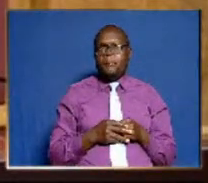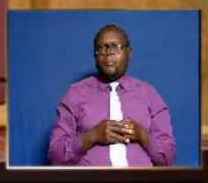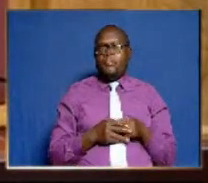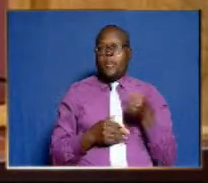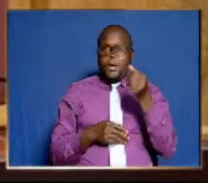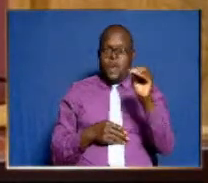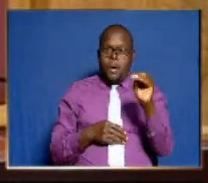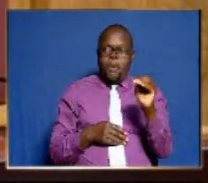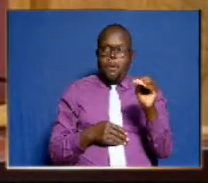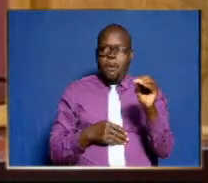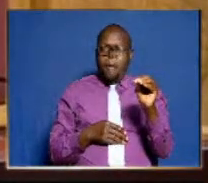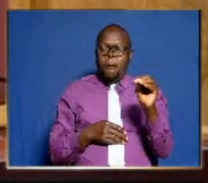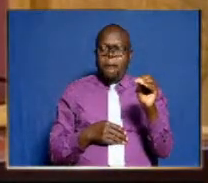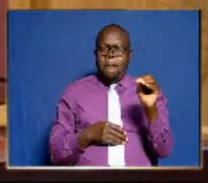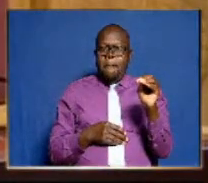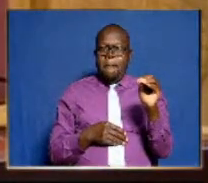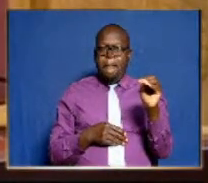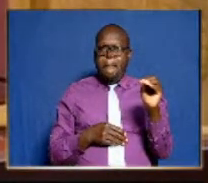So